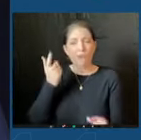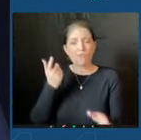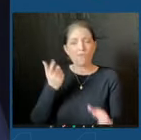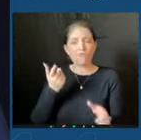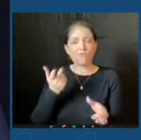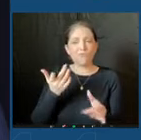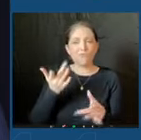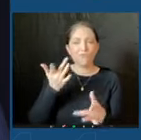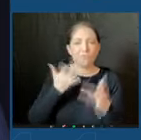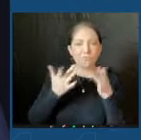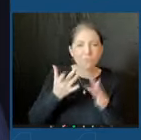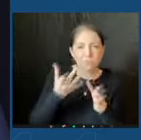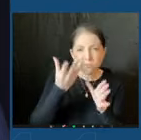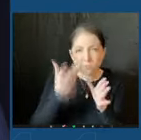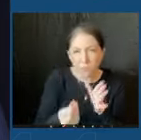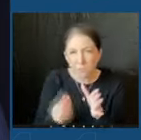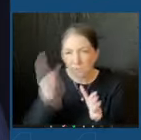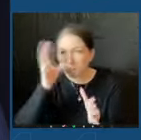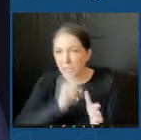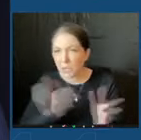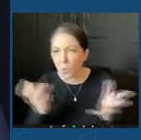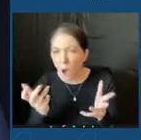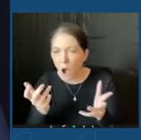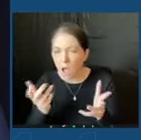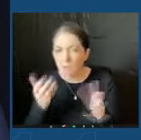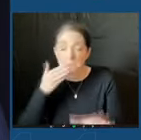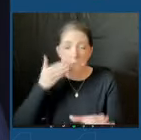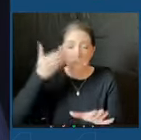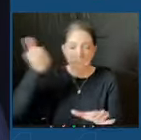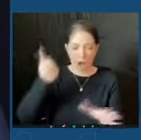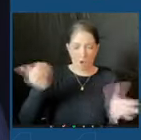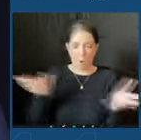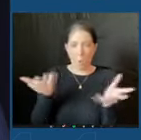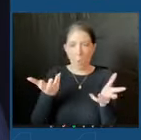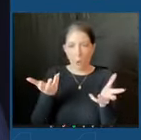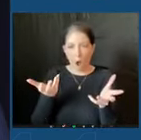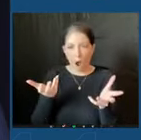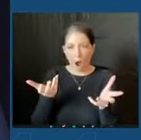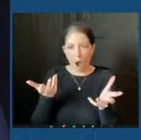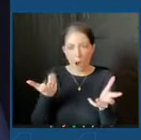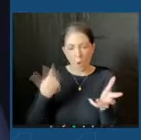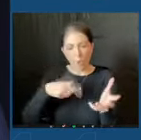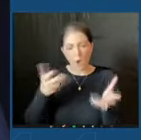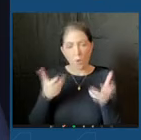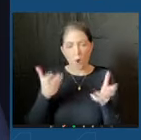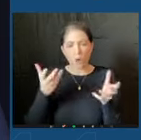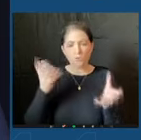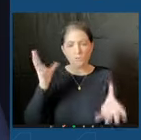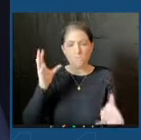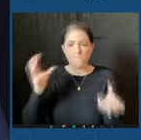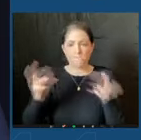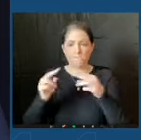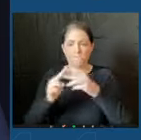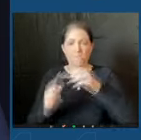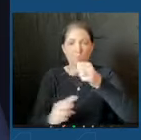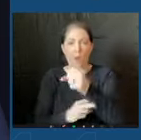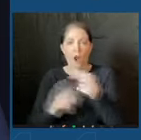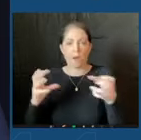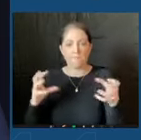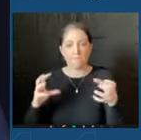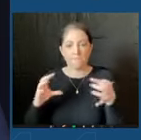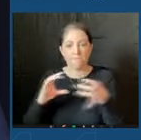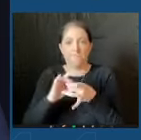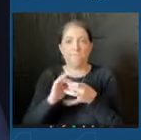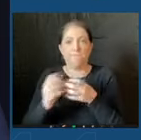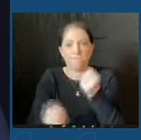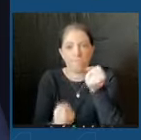What could we do better to ensure that we close the gaps? And the most important